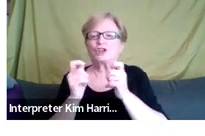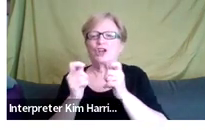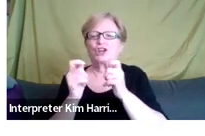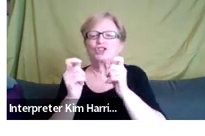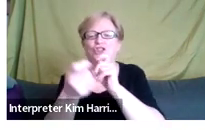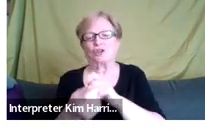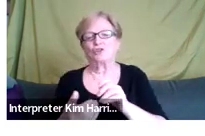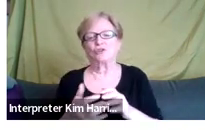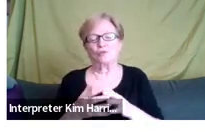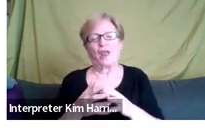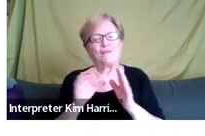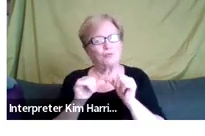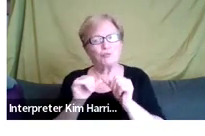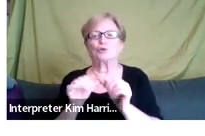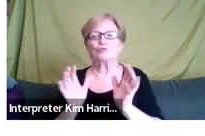scale.